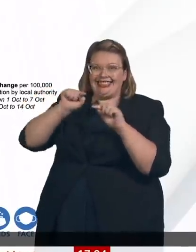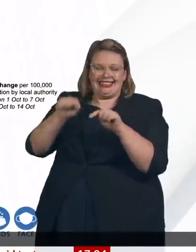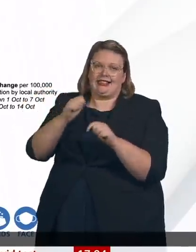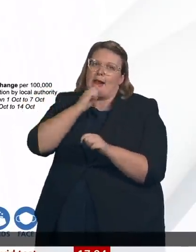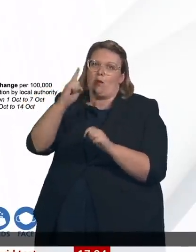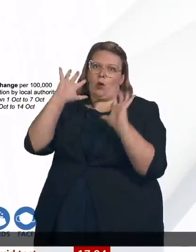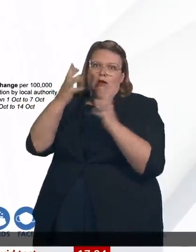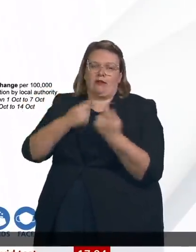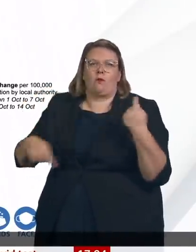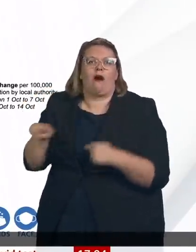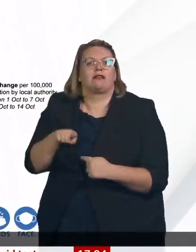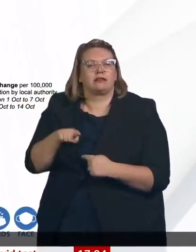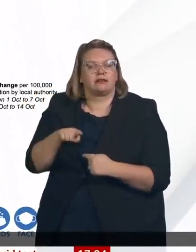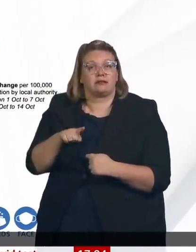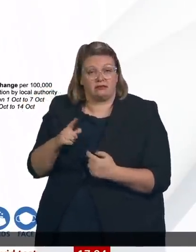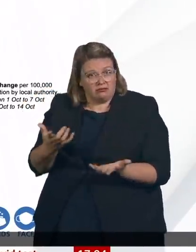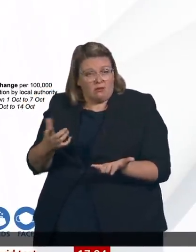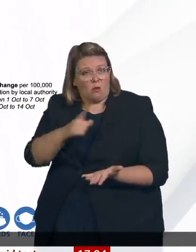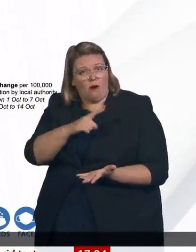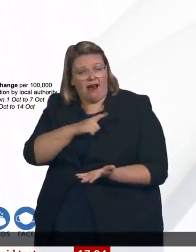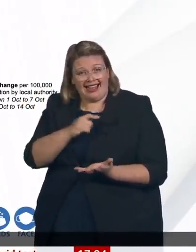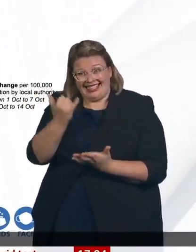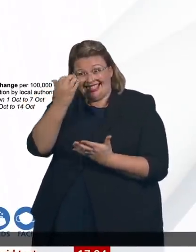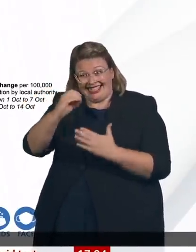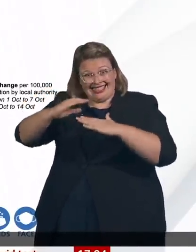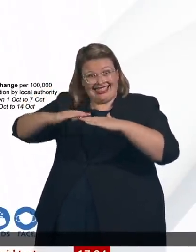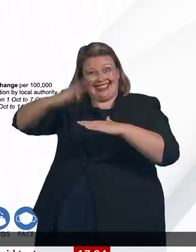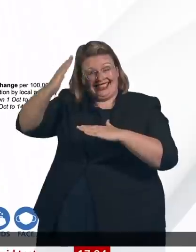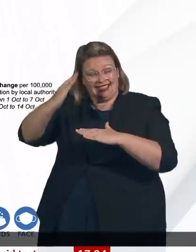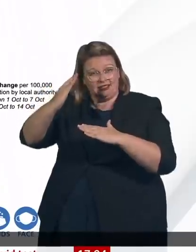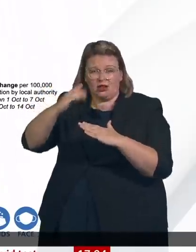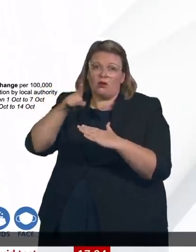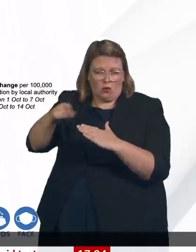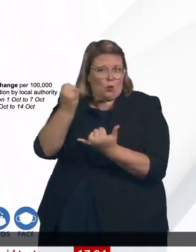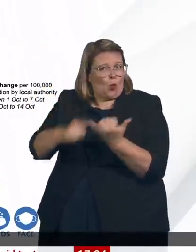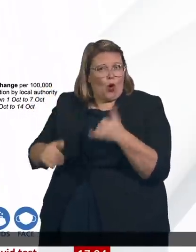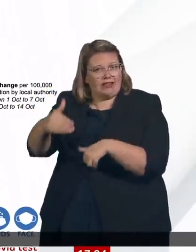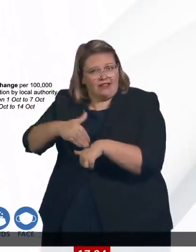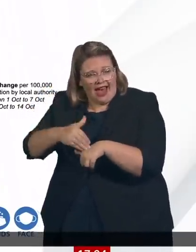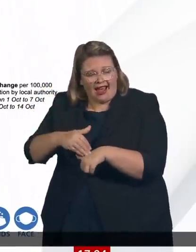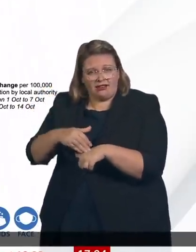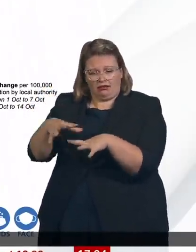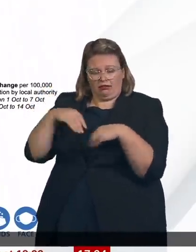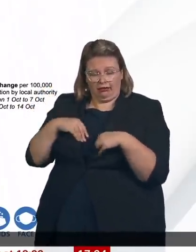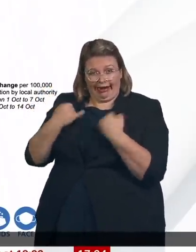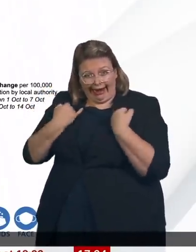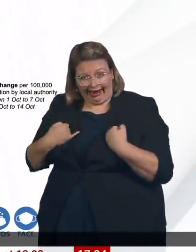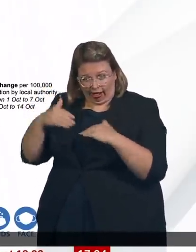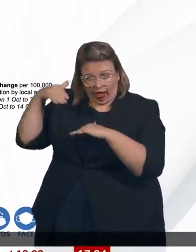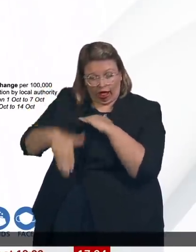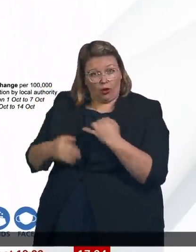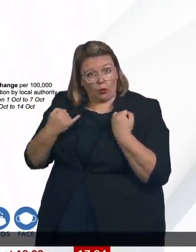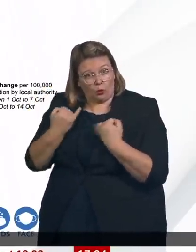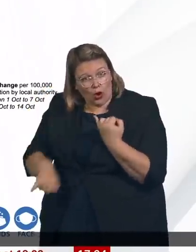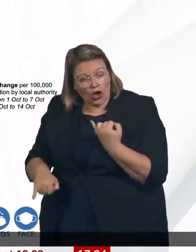most, because these are the people who become severely ill with COVID-19. They are more likely to be admitted to